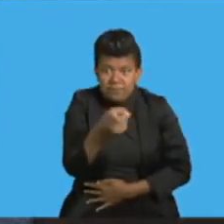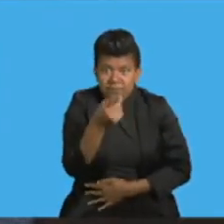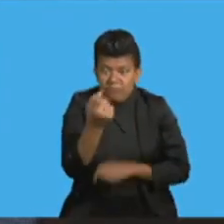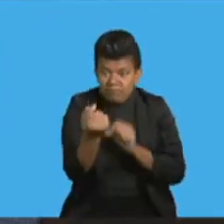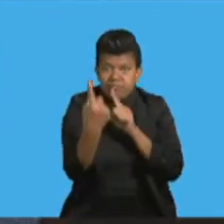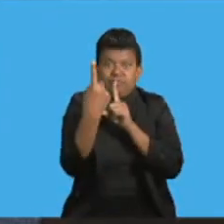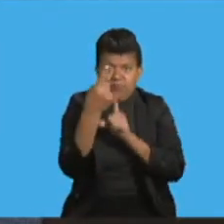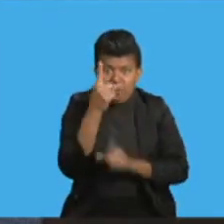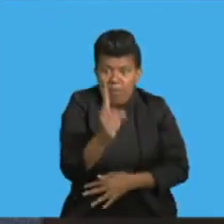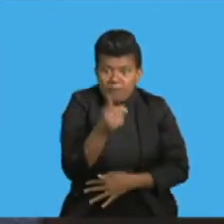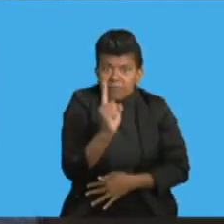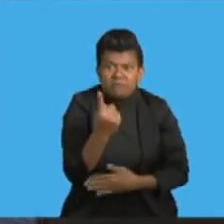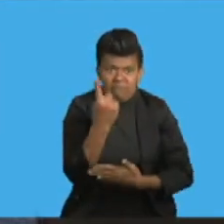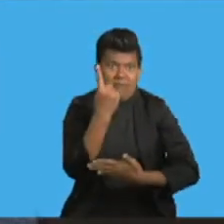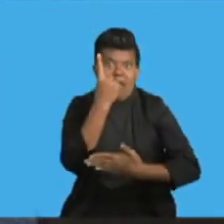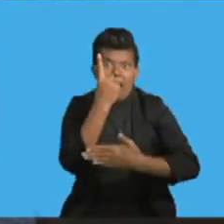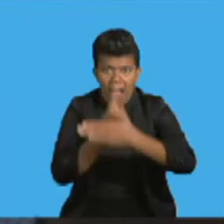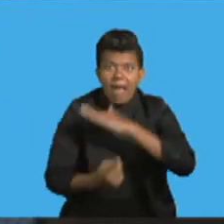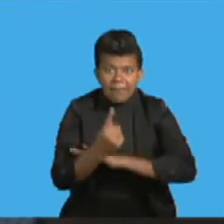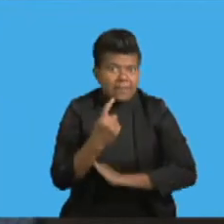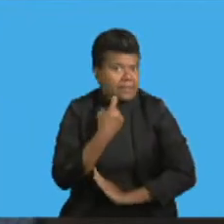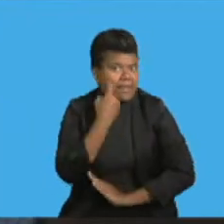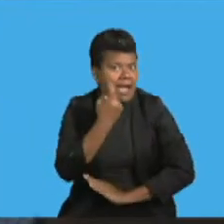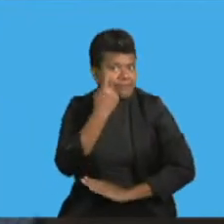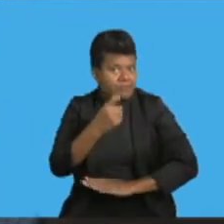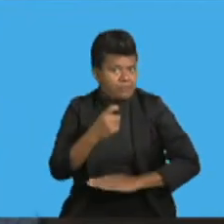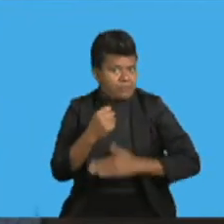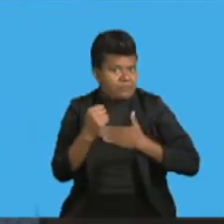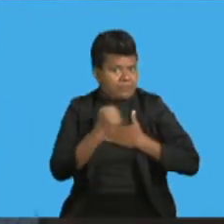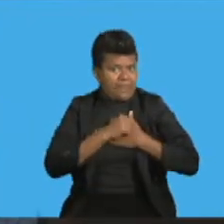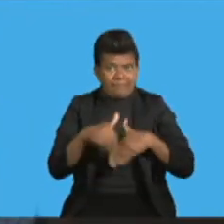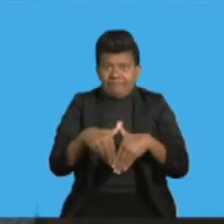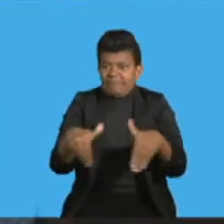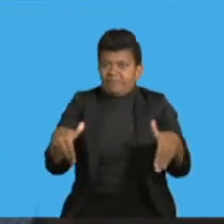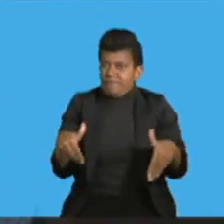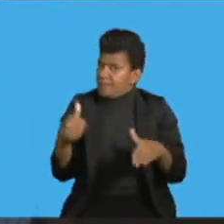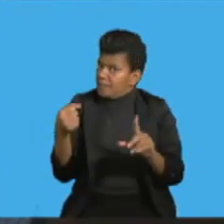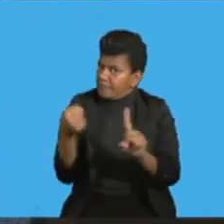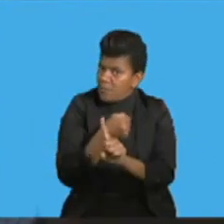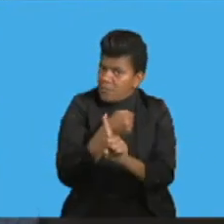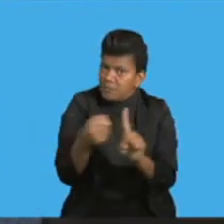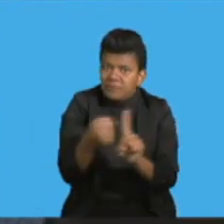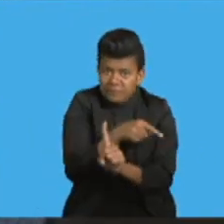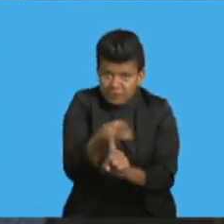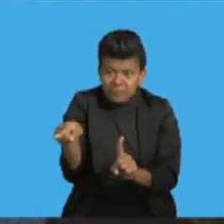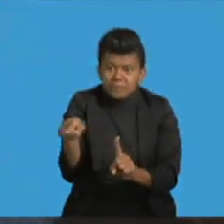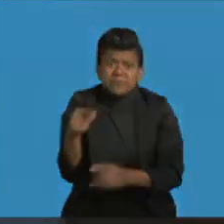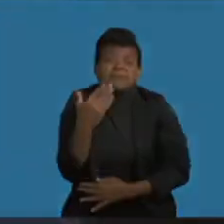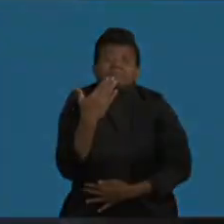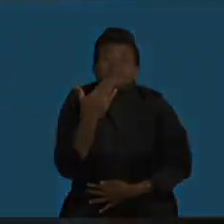the communities in advocating for awareness for the early recognition and prevention of the disease. Thank you, Honourable Speaker.